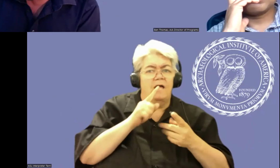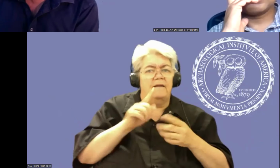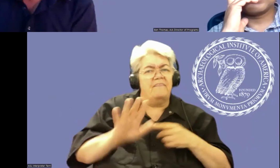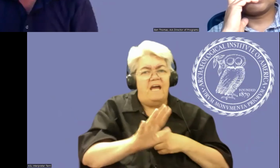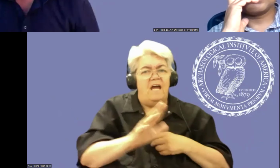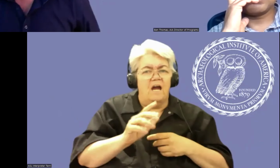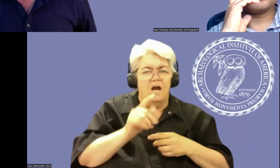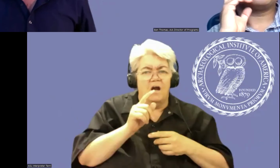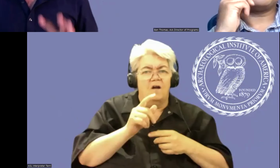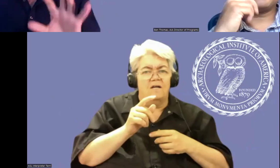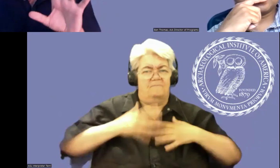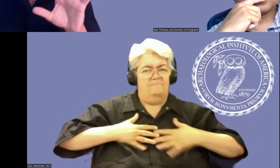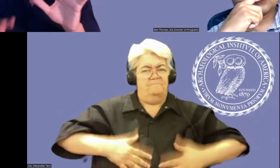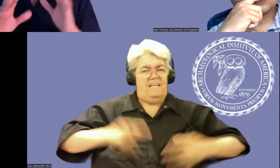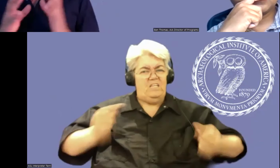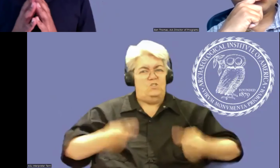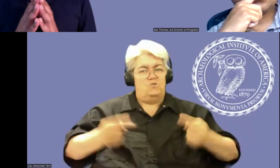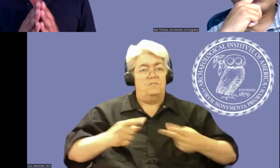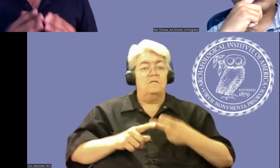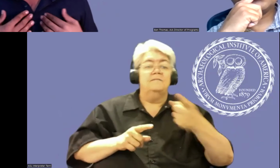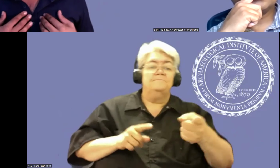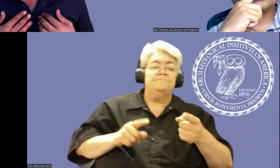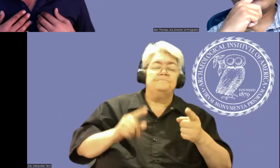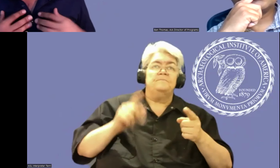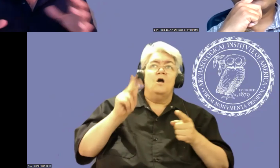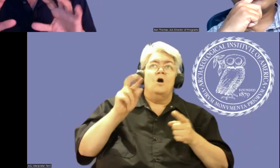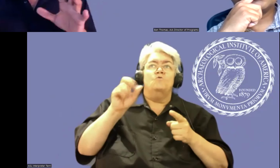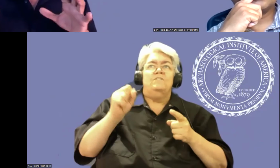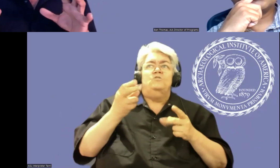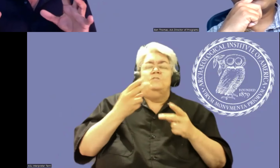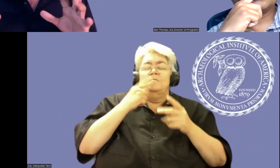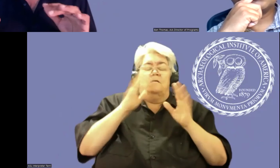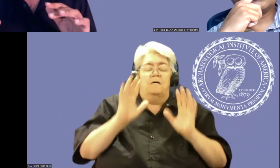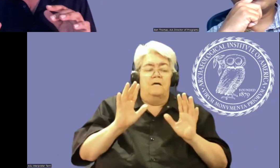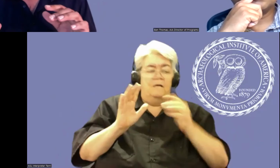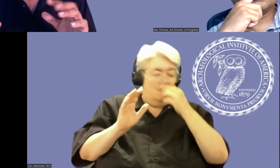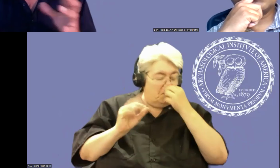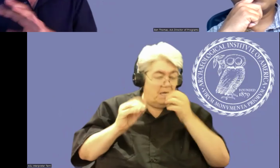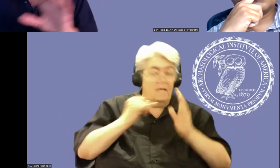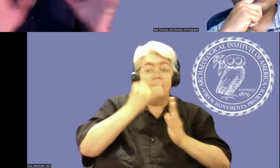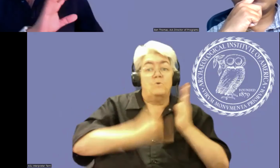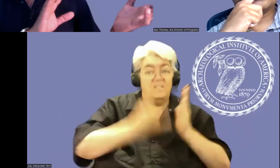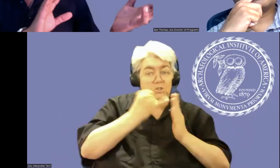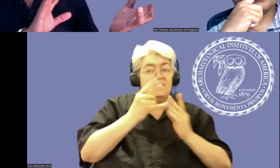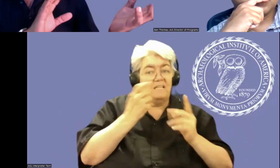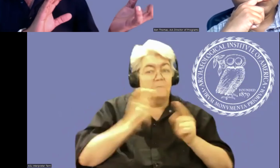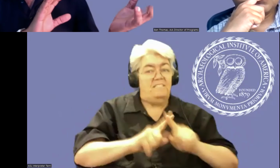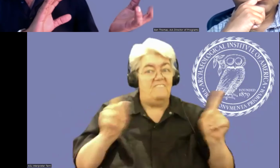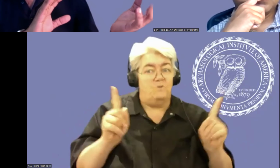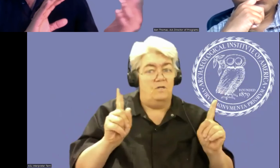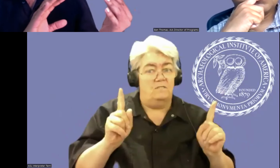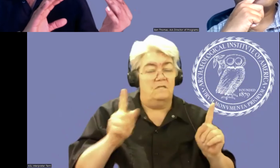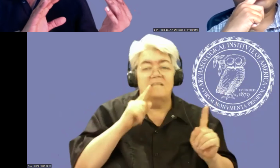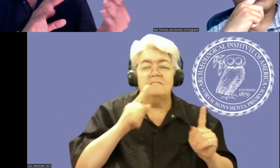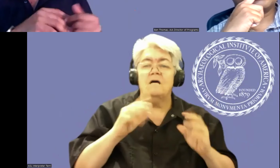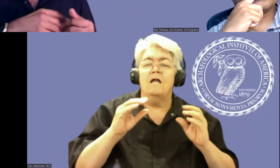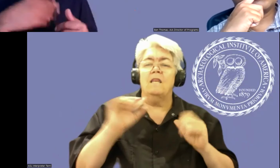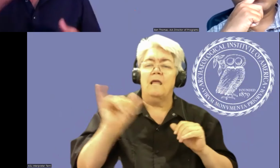The main crop. So, excuse me, Mauritius is odd compared Mauritius is much more like the Atlantic,